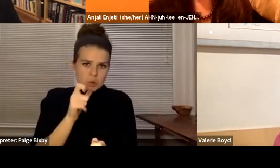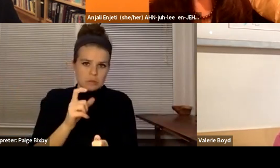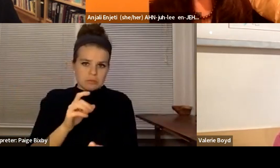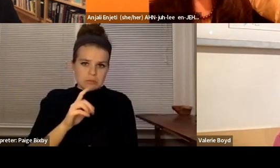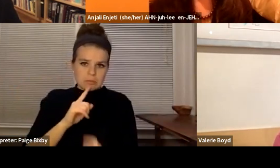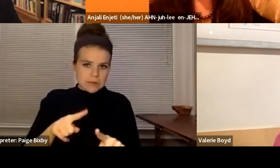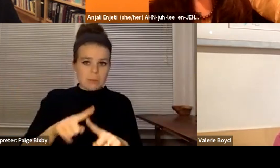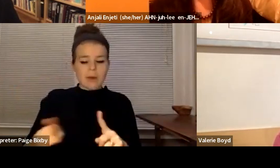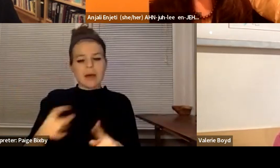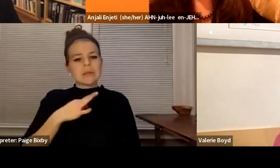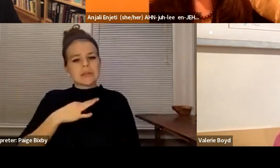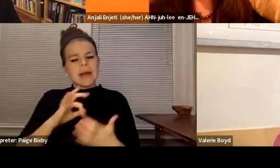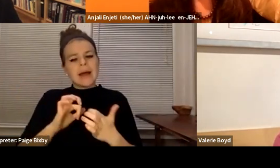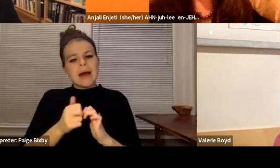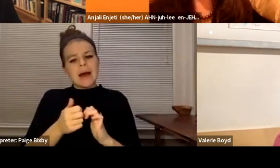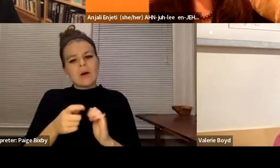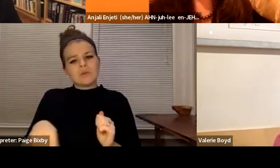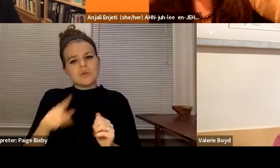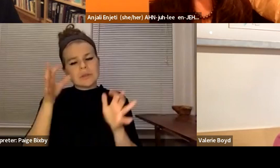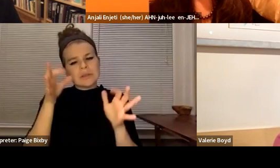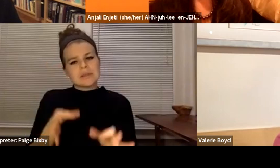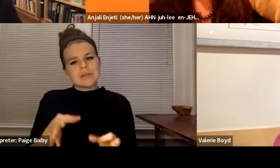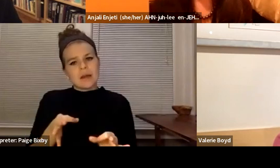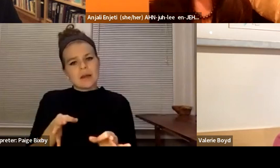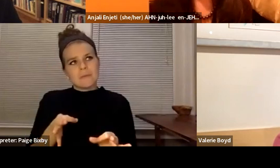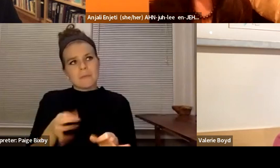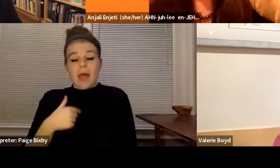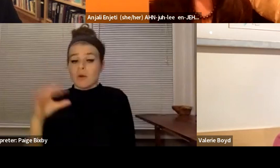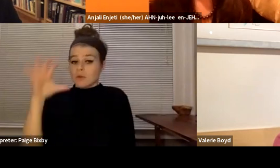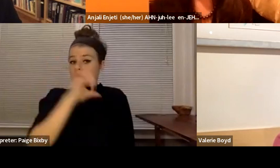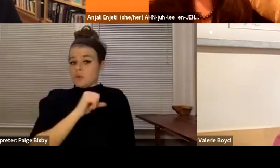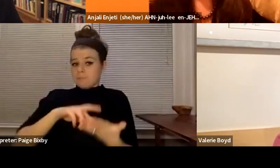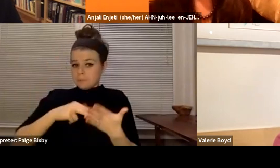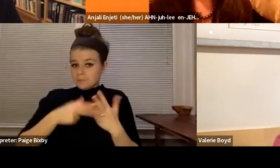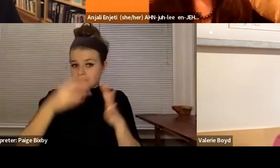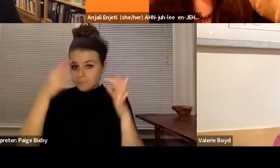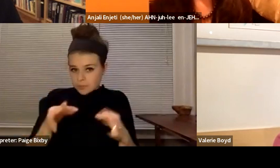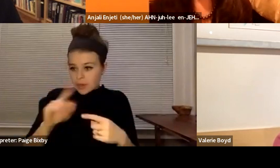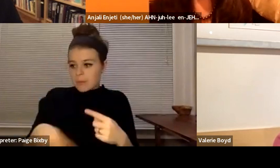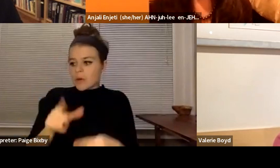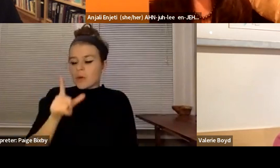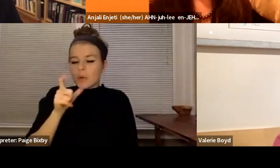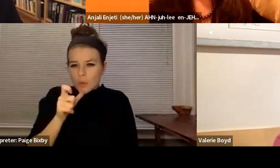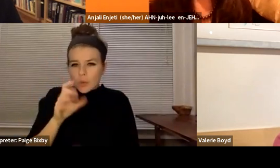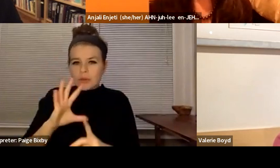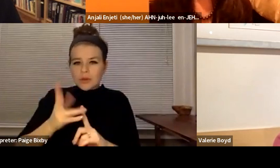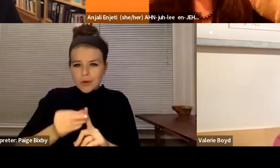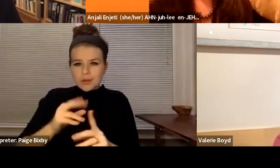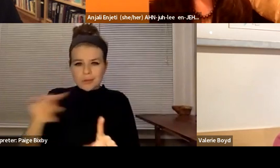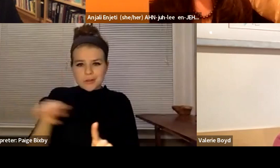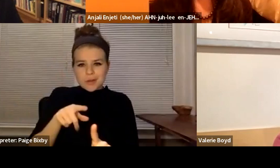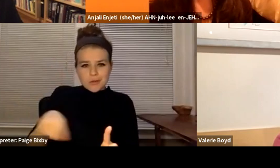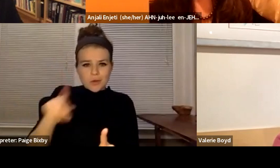did you decide, like, I assume that there was conscious decision about whose cultural perspective you were going to